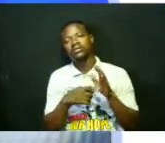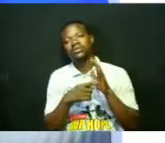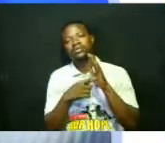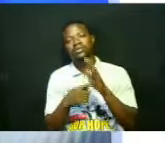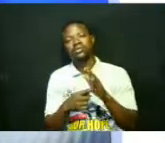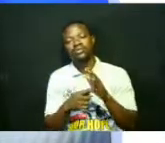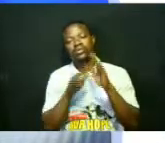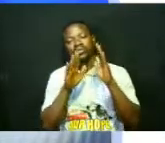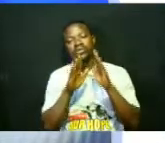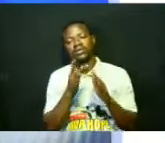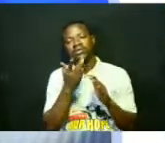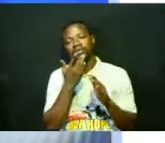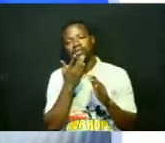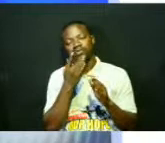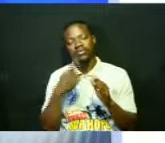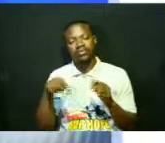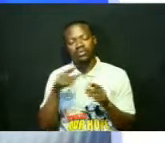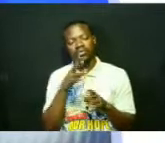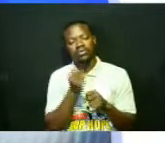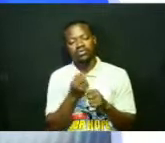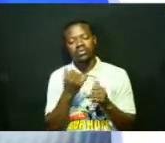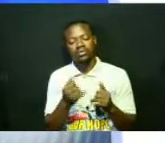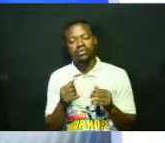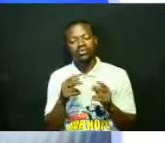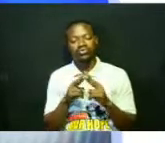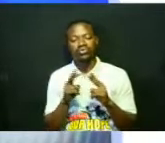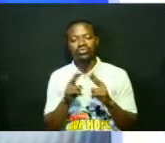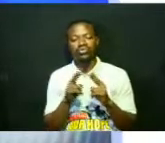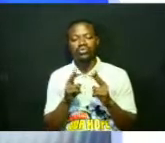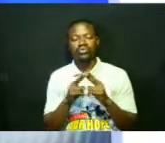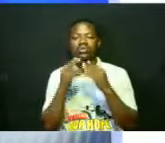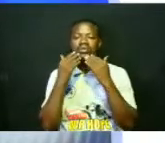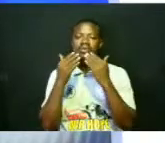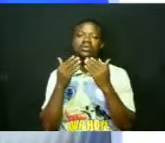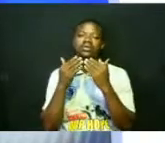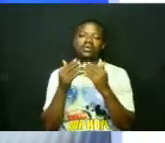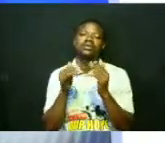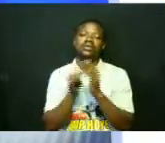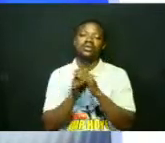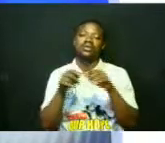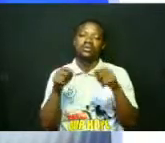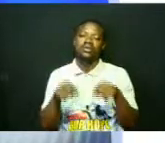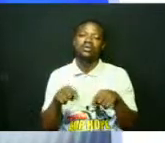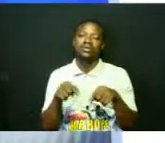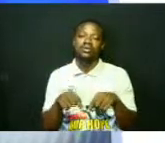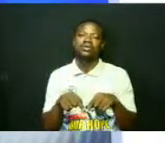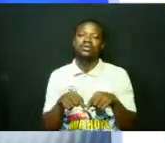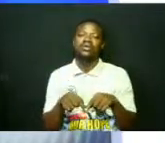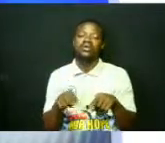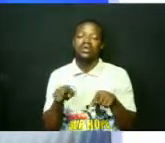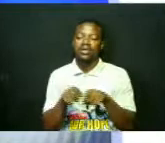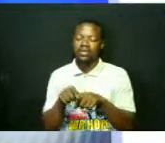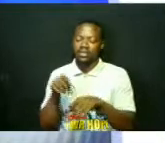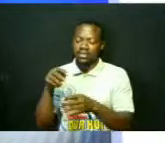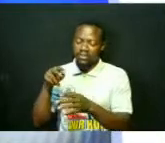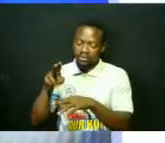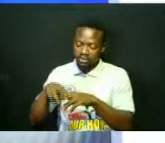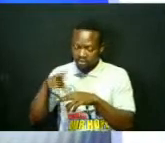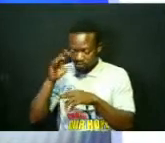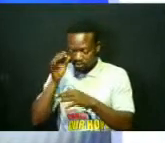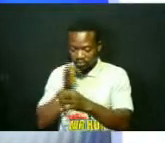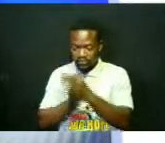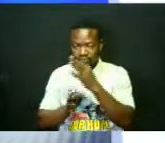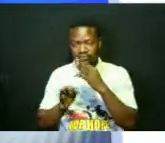have received. We are so, so, so grateful that tonight, on behalf of our dear chairman,